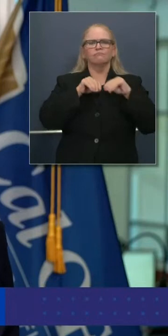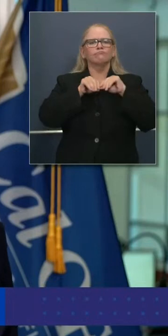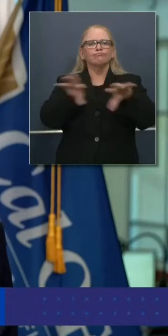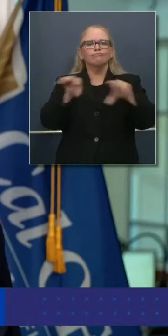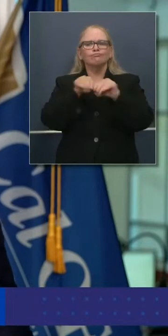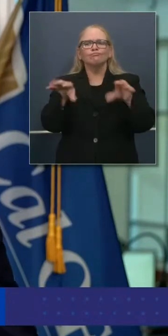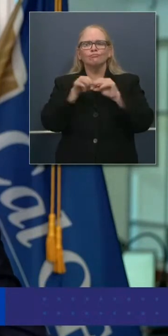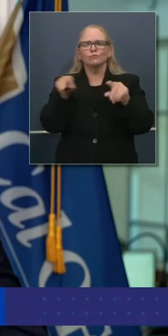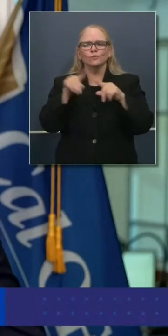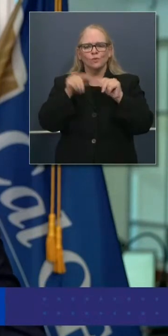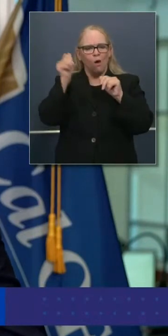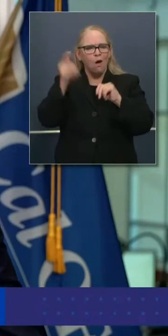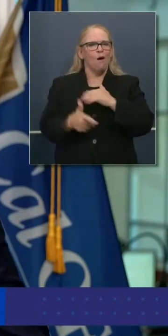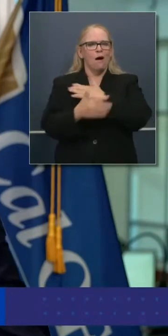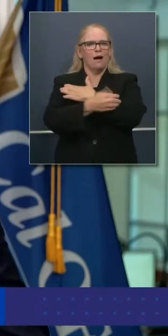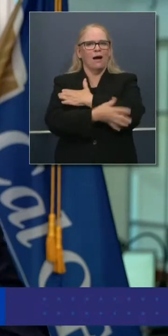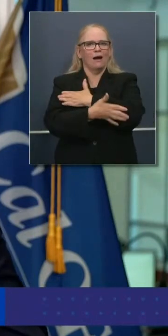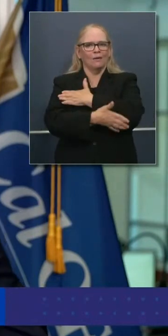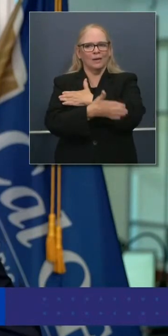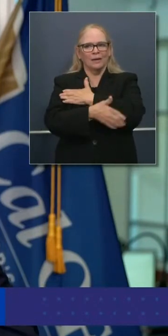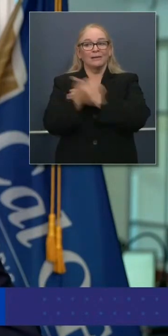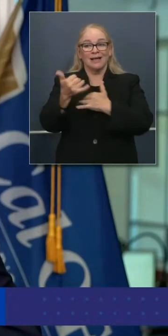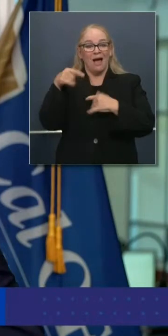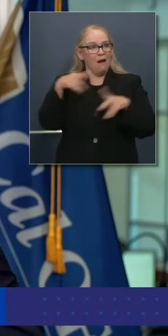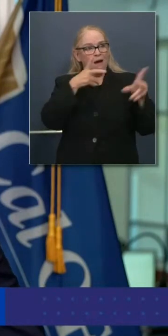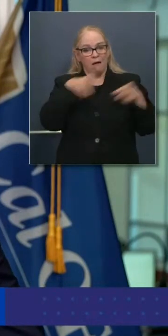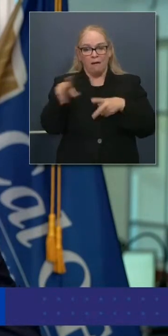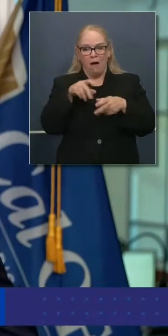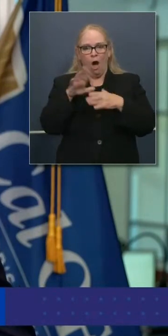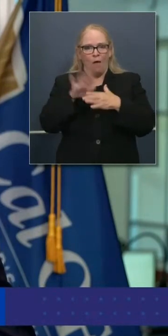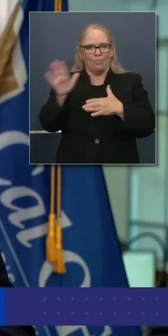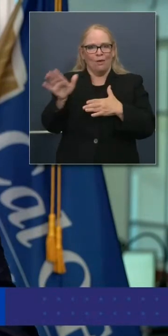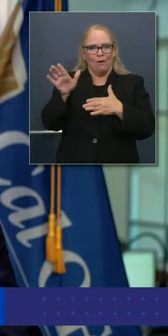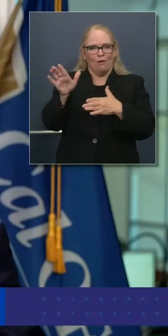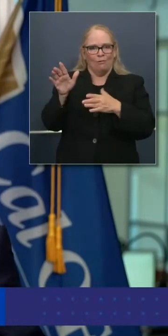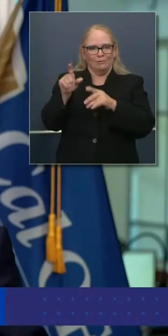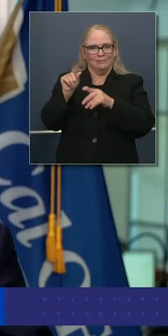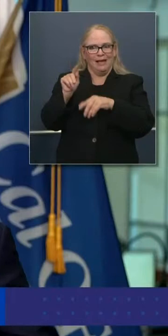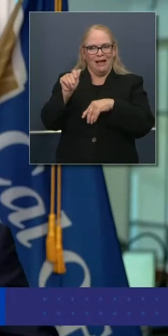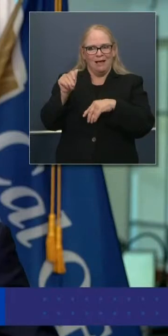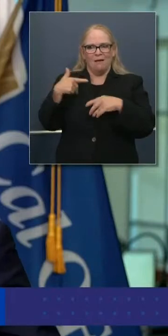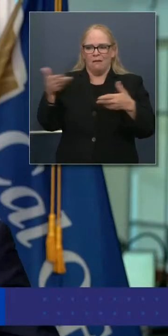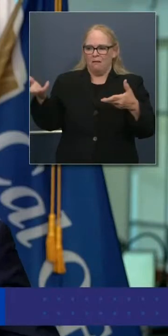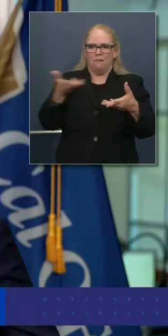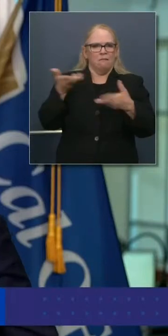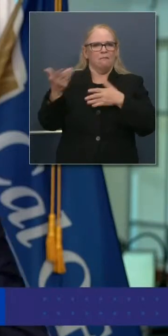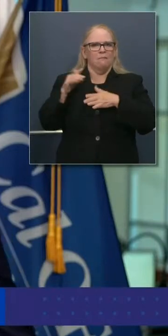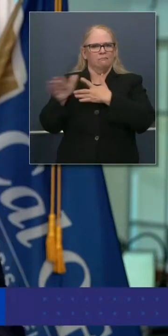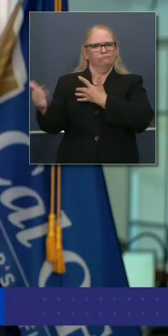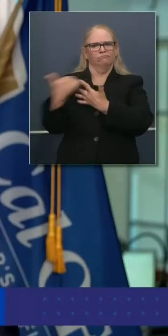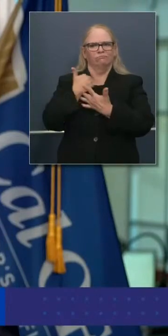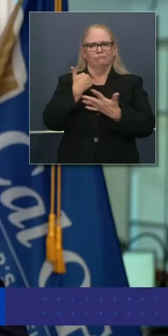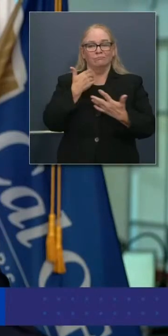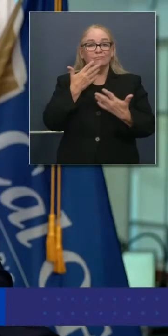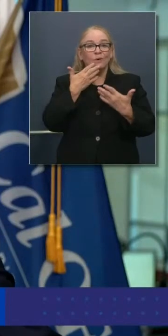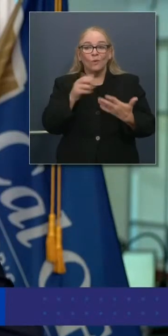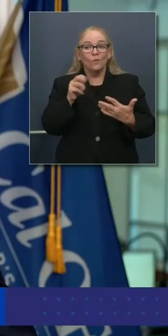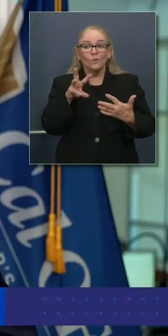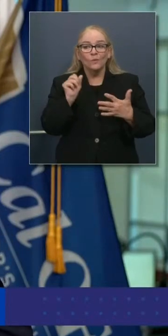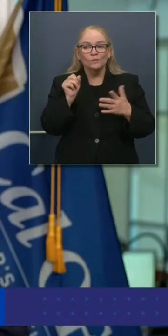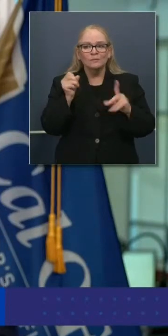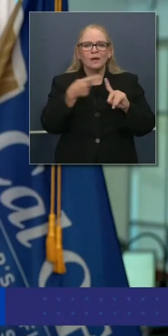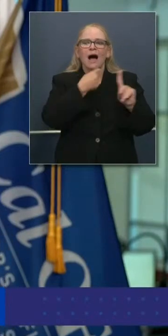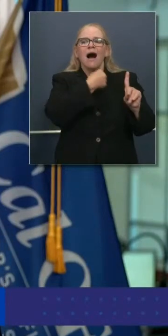things are unfortunate, but we are moving forward. And as I say, the good news, hospitalization numbers continue to trend